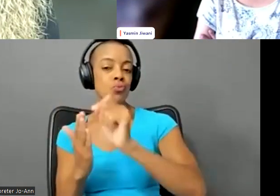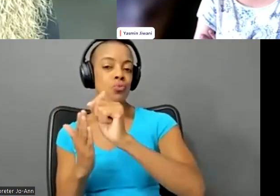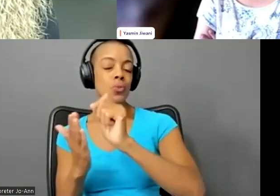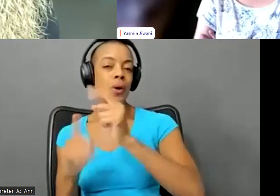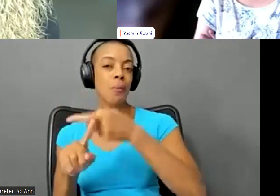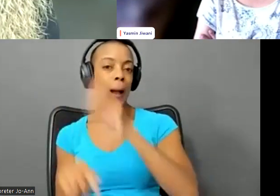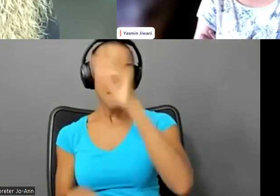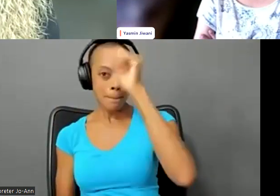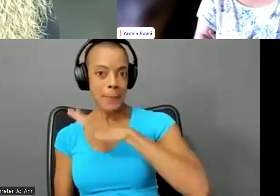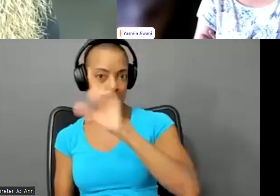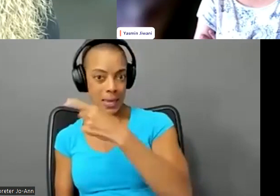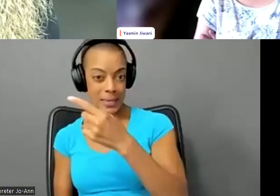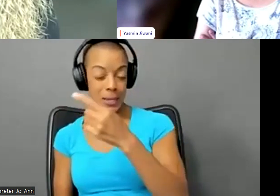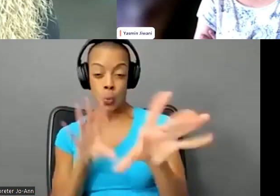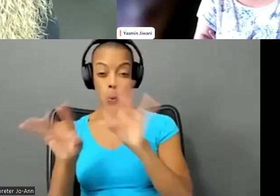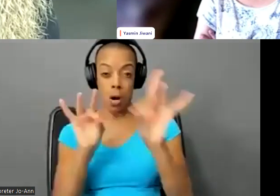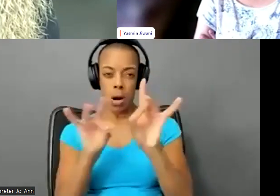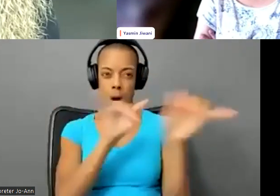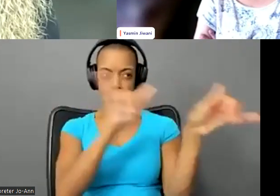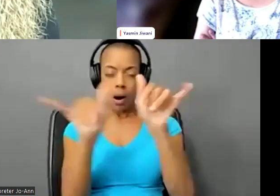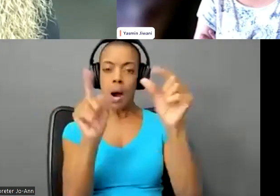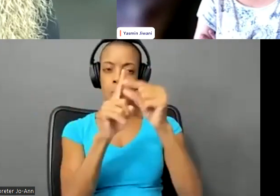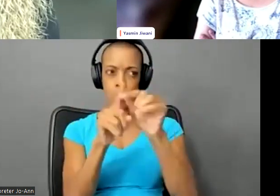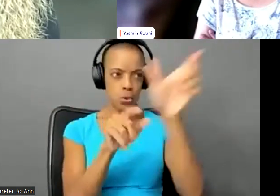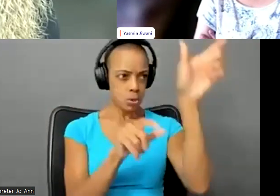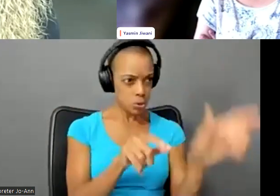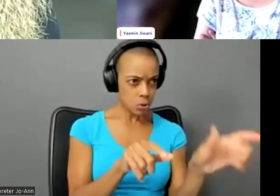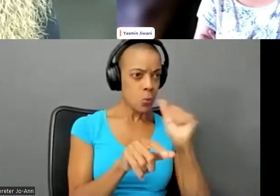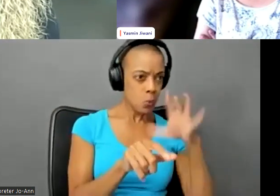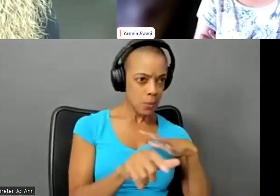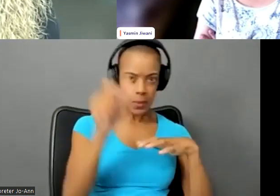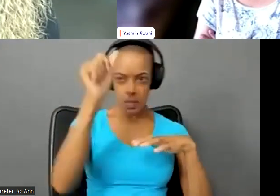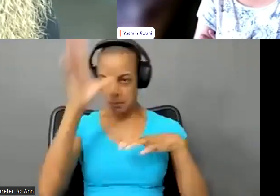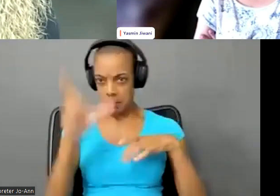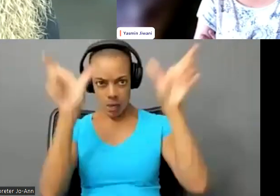it's possible to share the word cloud, what we discovered was